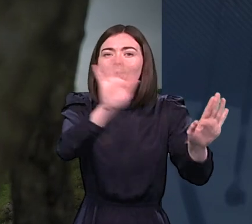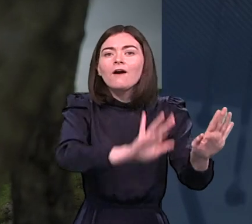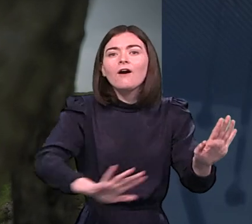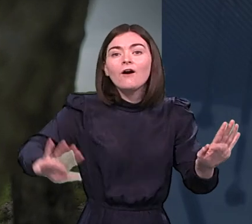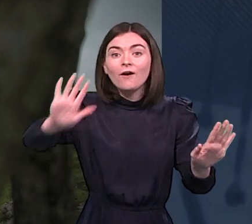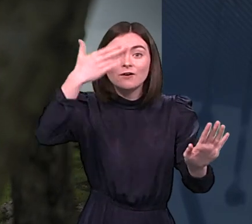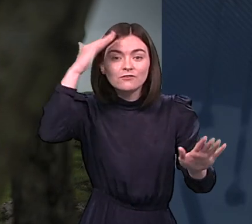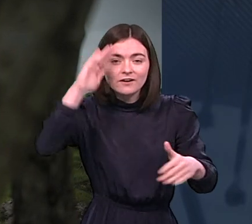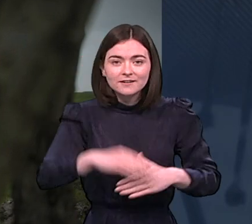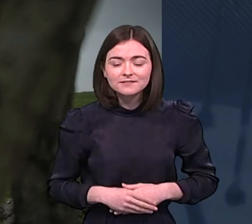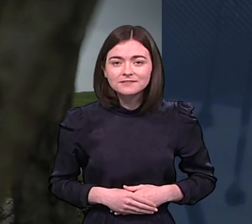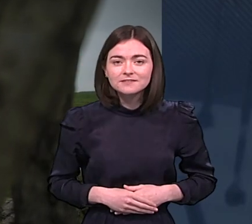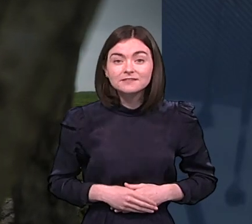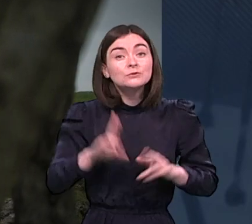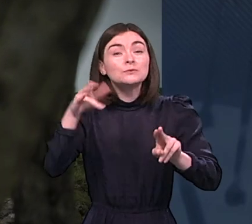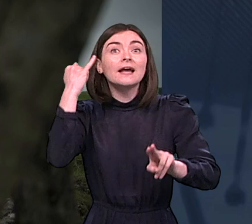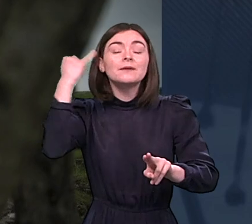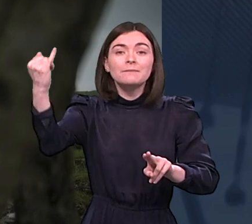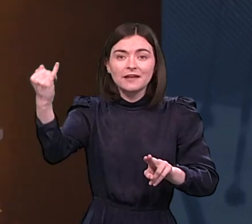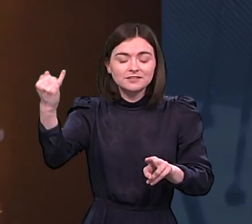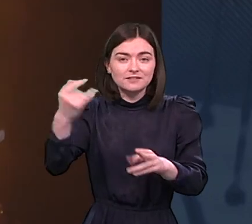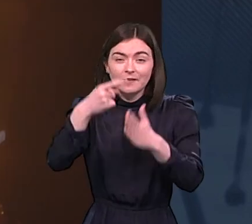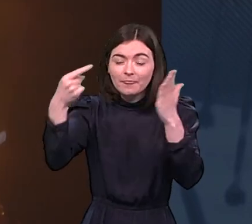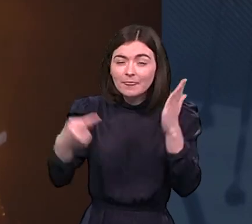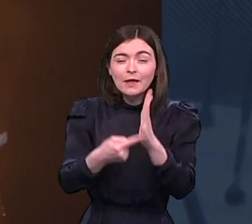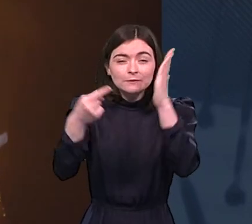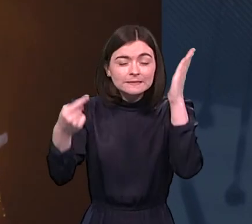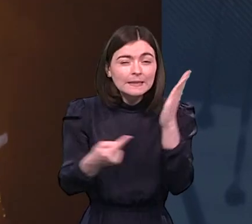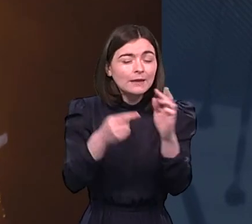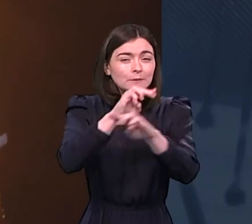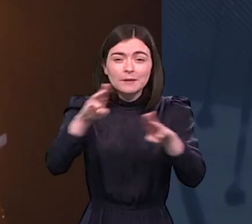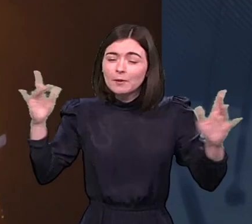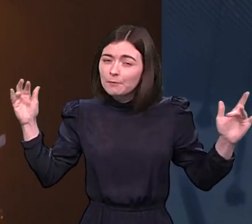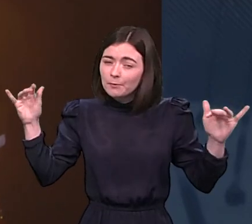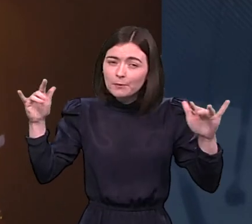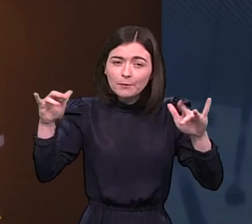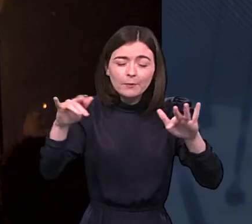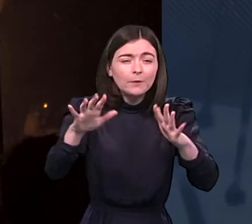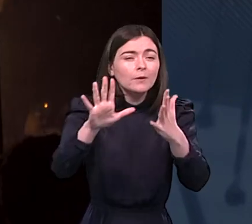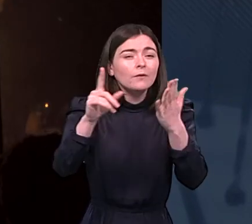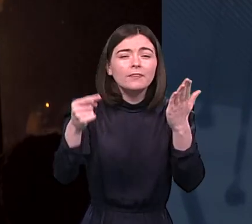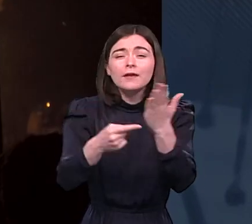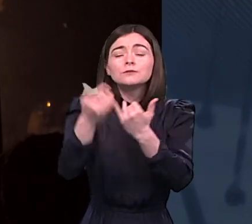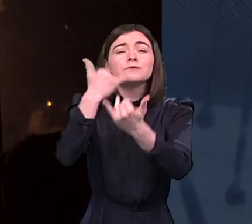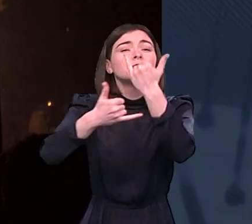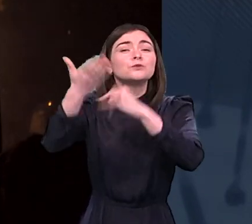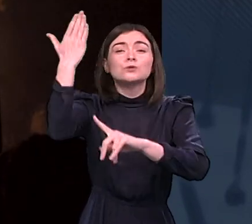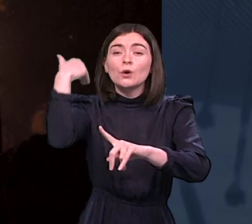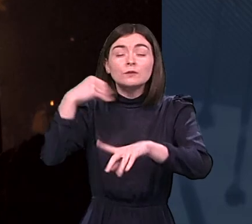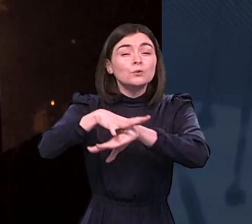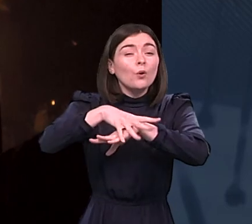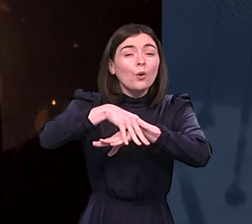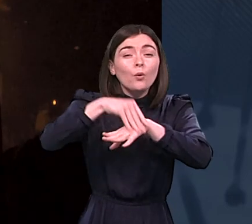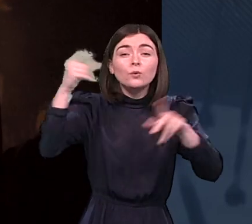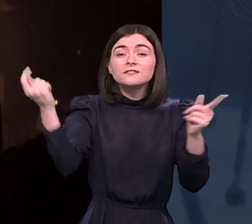country. You can imagine here filled with tens of thousands of people. Going back to thousands of years, it's said to be the oldest festival